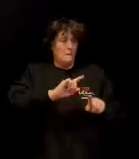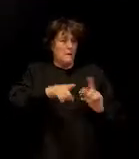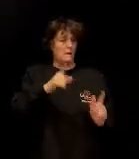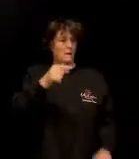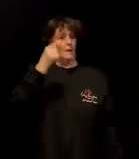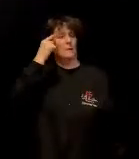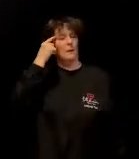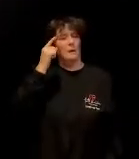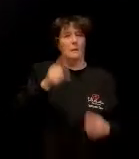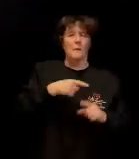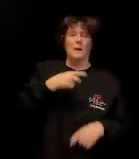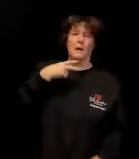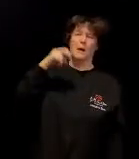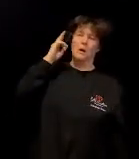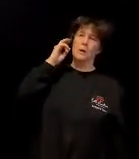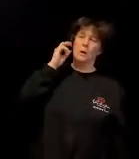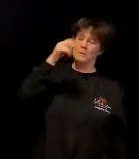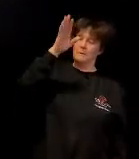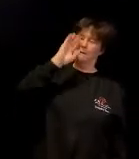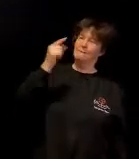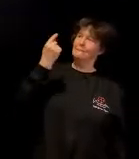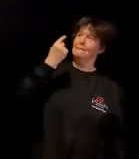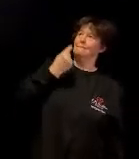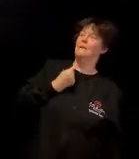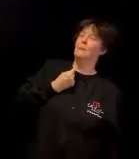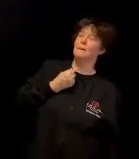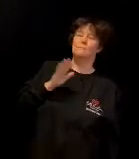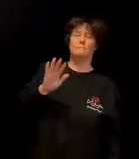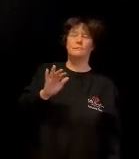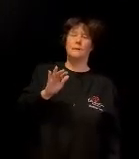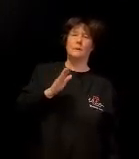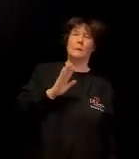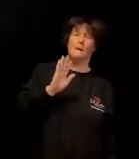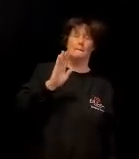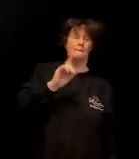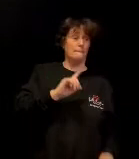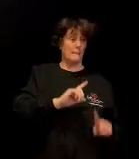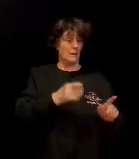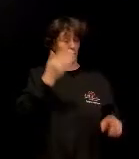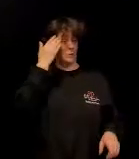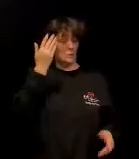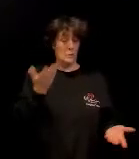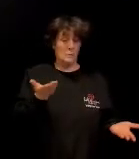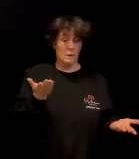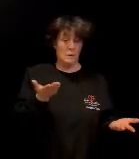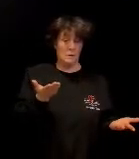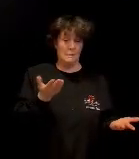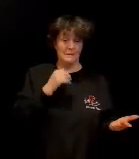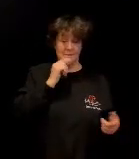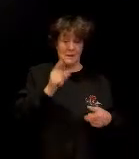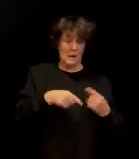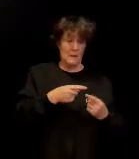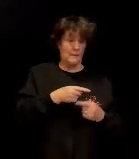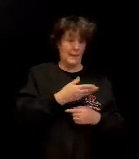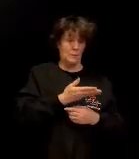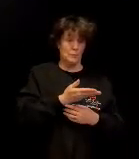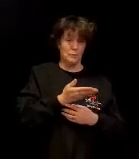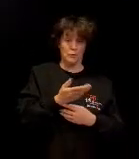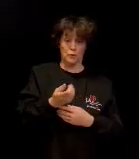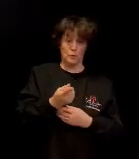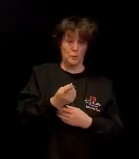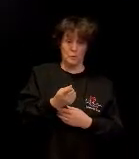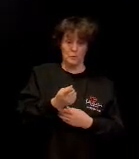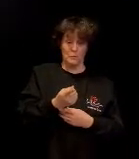that I heard God speak to me, and he said, but you know what? It's not all about you, Alex.